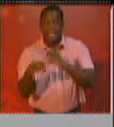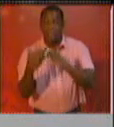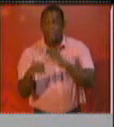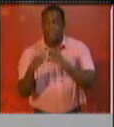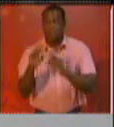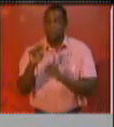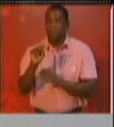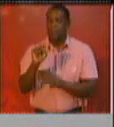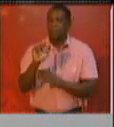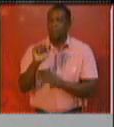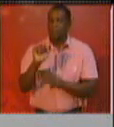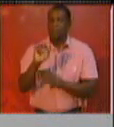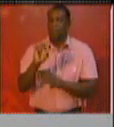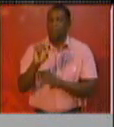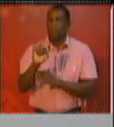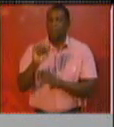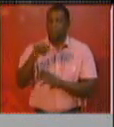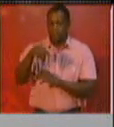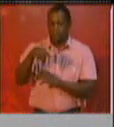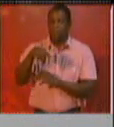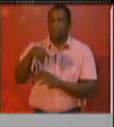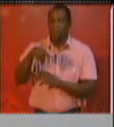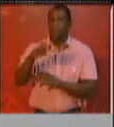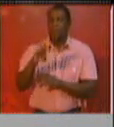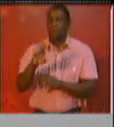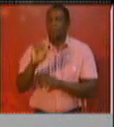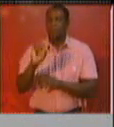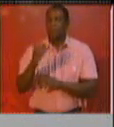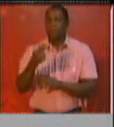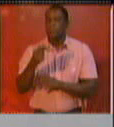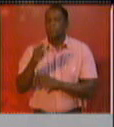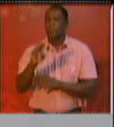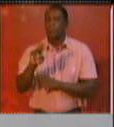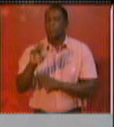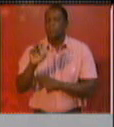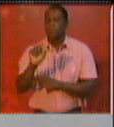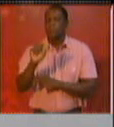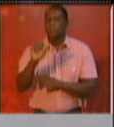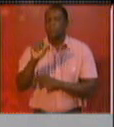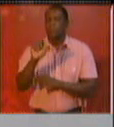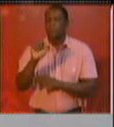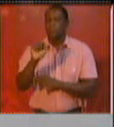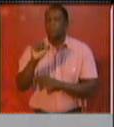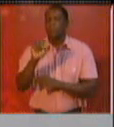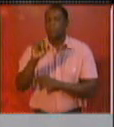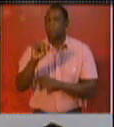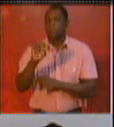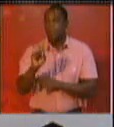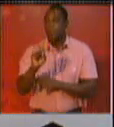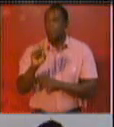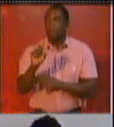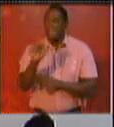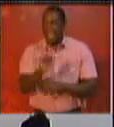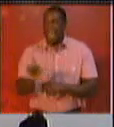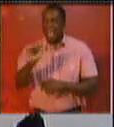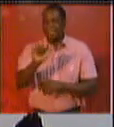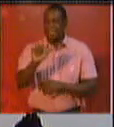nadapprograms@health.gov.tt for further information. Thank you for your attention. I now hand you over to Ms. Alcantara. Thank